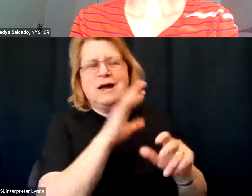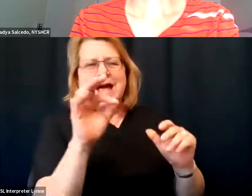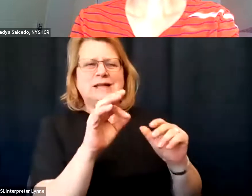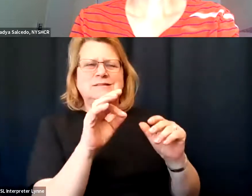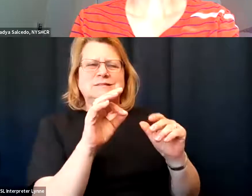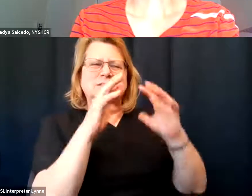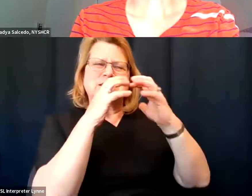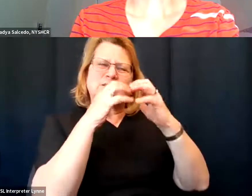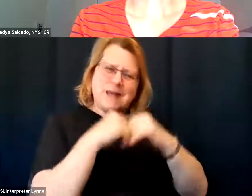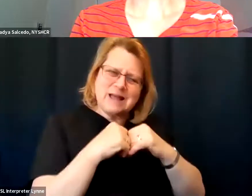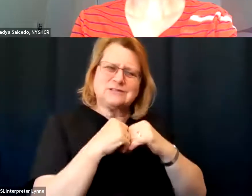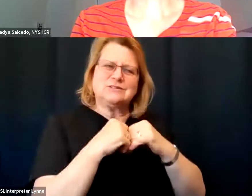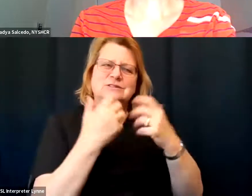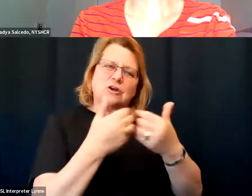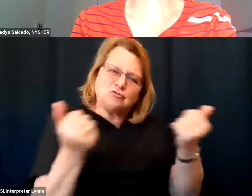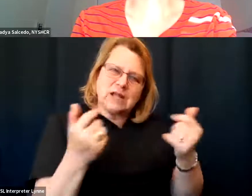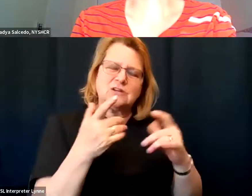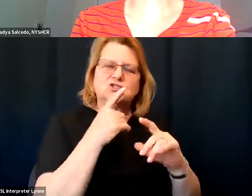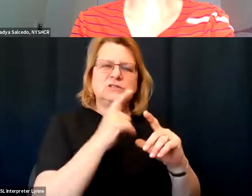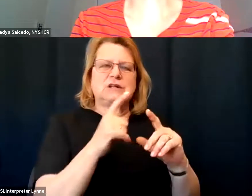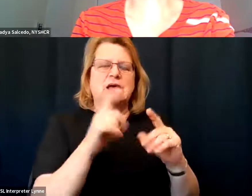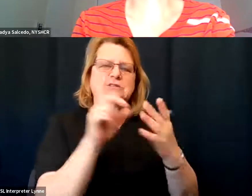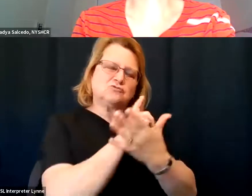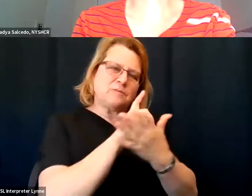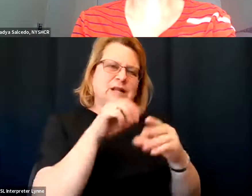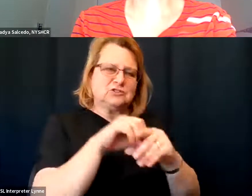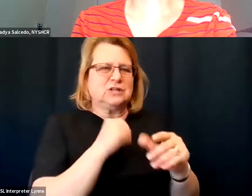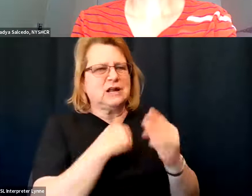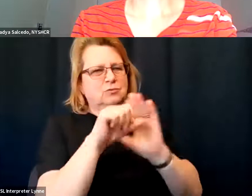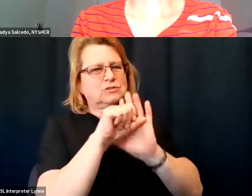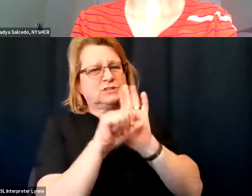segregation and discrimination in the state. Take care, everybody.